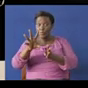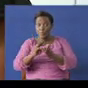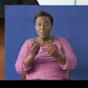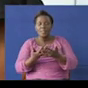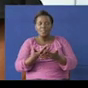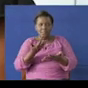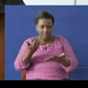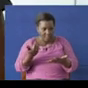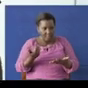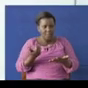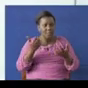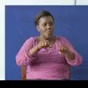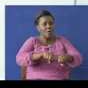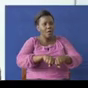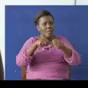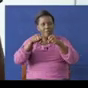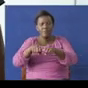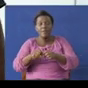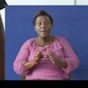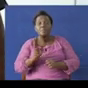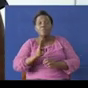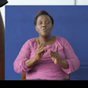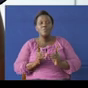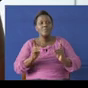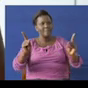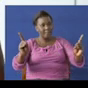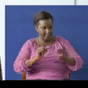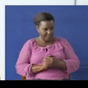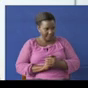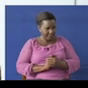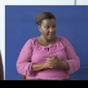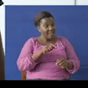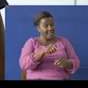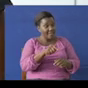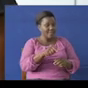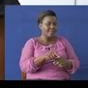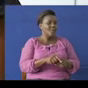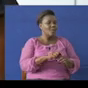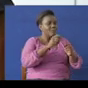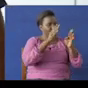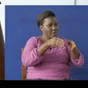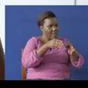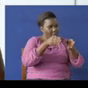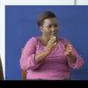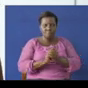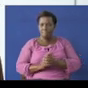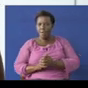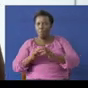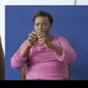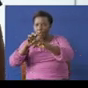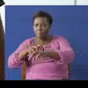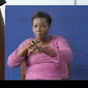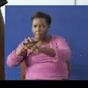This causes destruction of biodiversity, increased mortality of human and animal